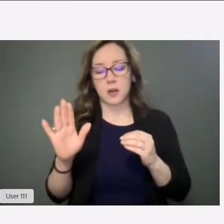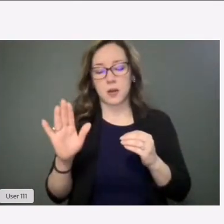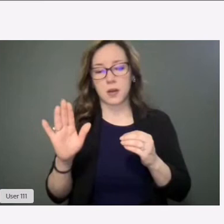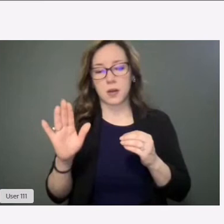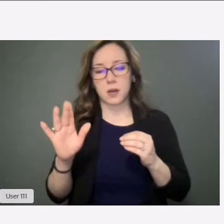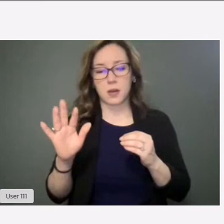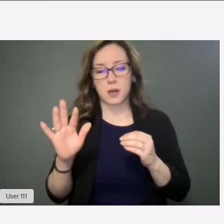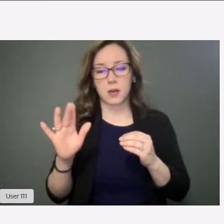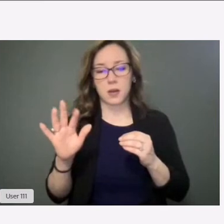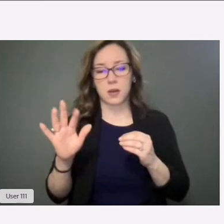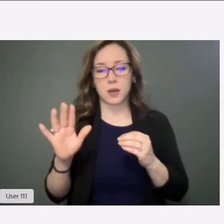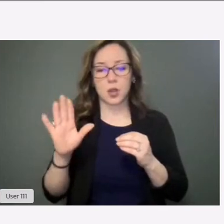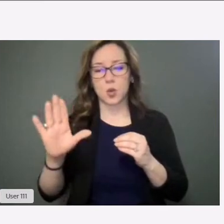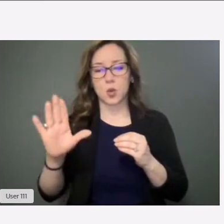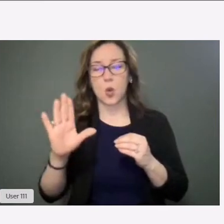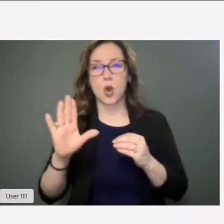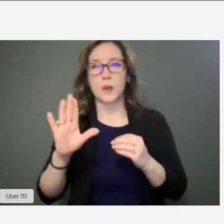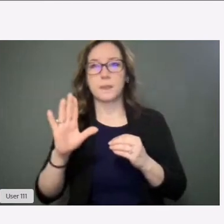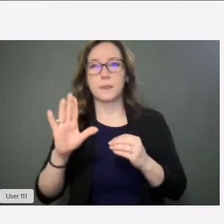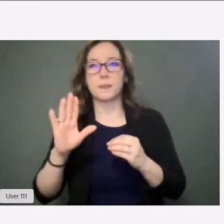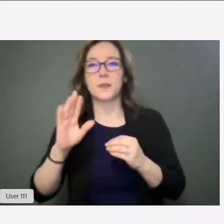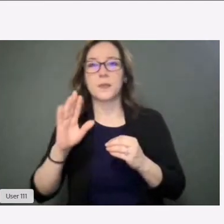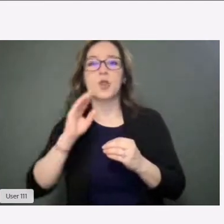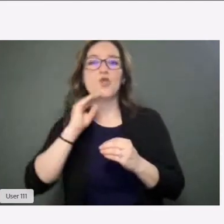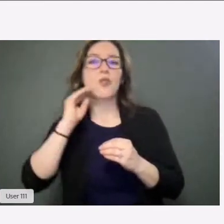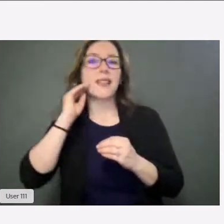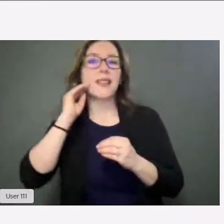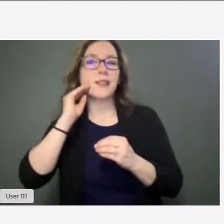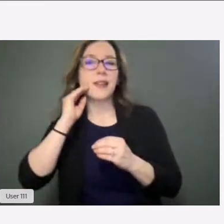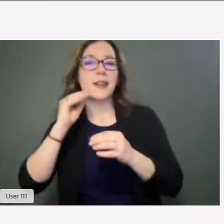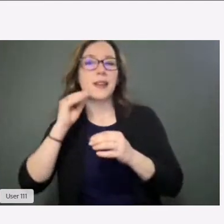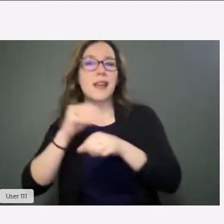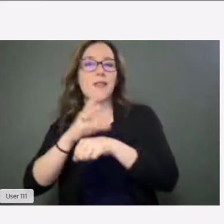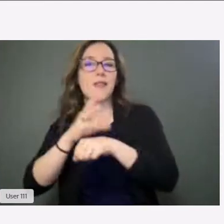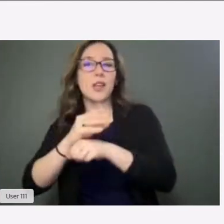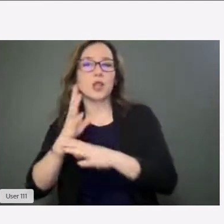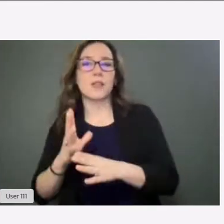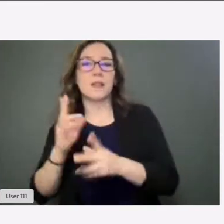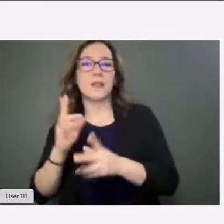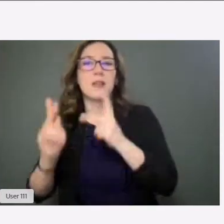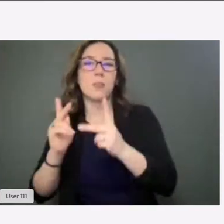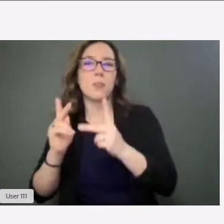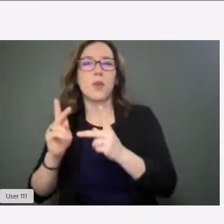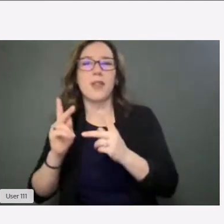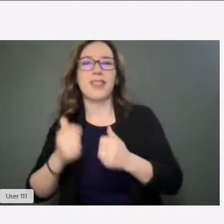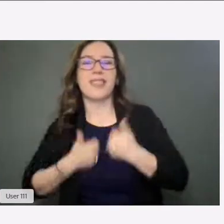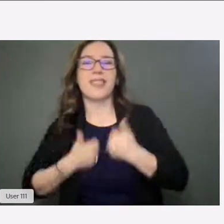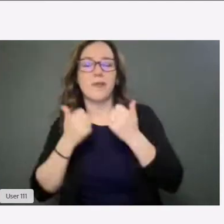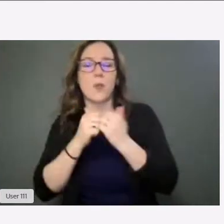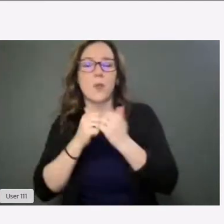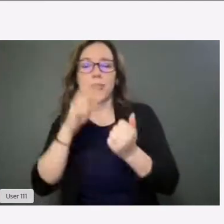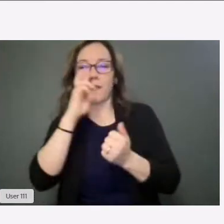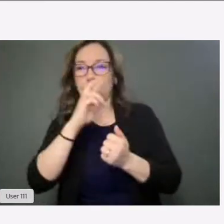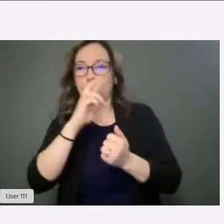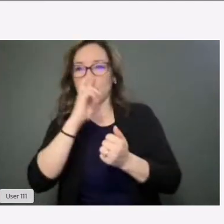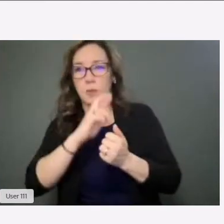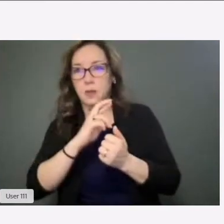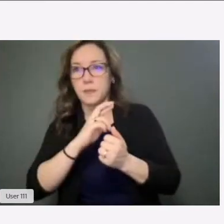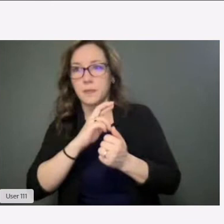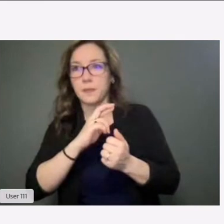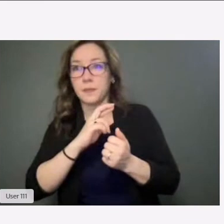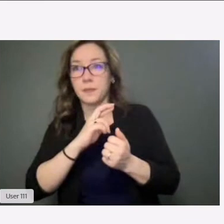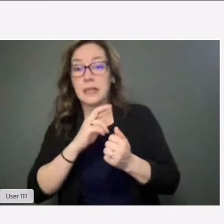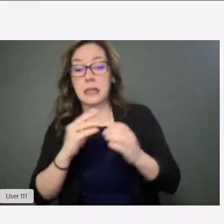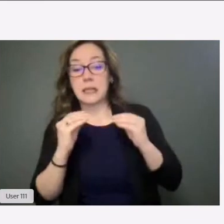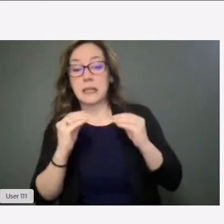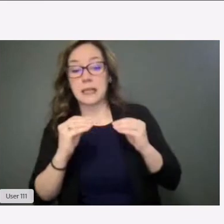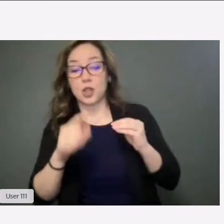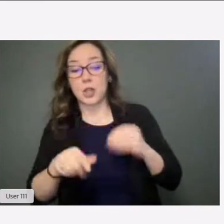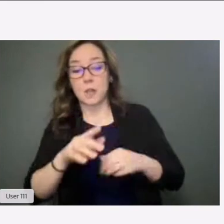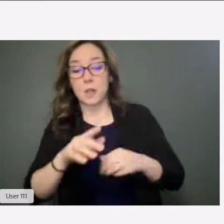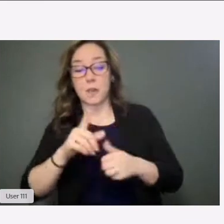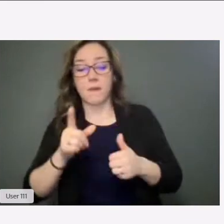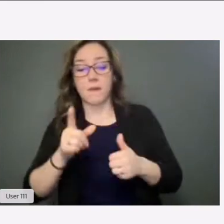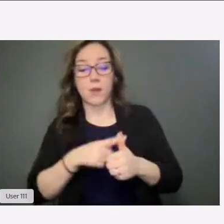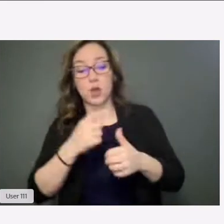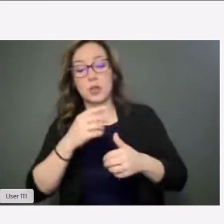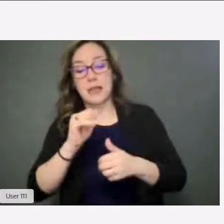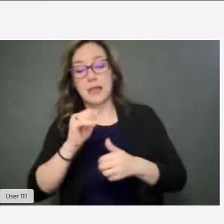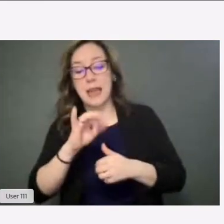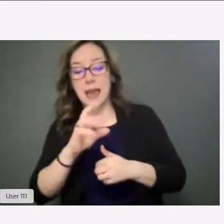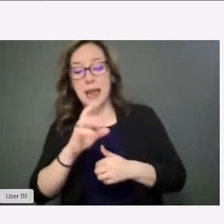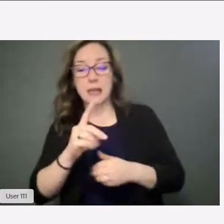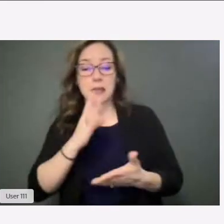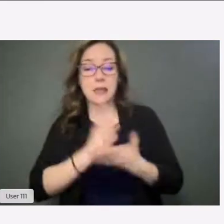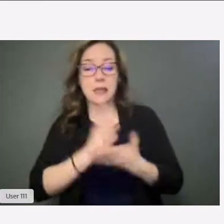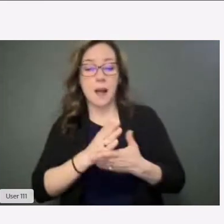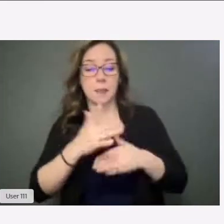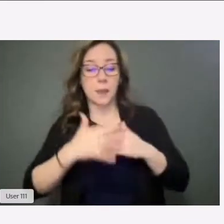your sort of resident advisors, the folks who live with the freshmen, the older students, if you want to teach them first aid, teach them stop the bleed, teach them